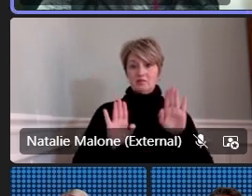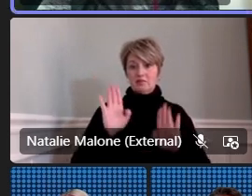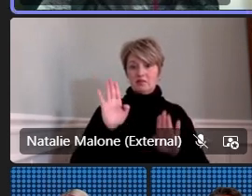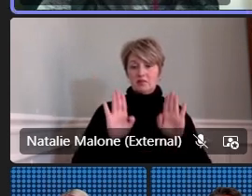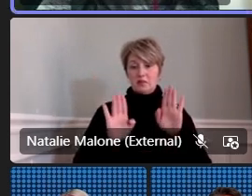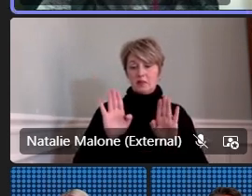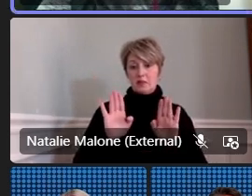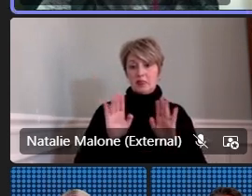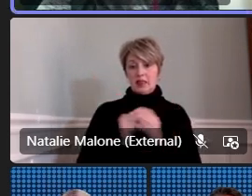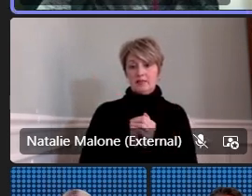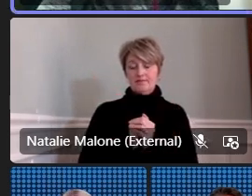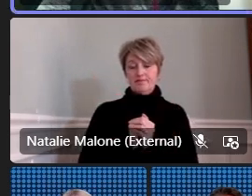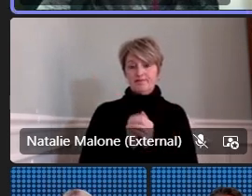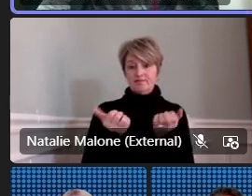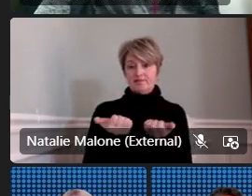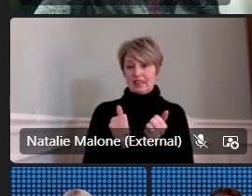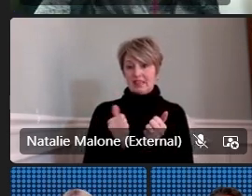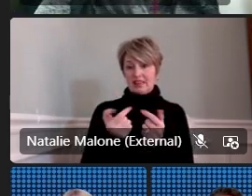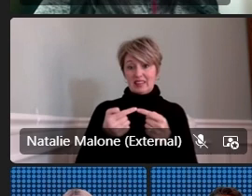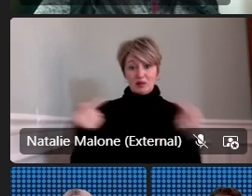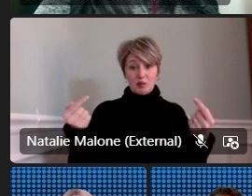Any opposed with nay sign?